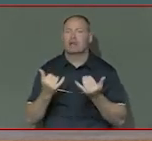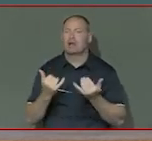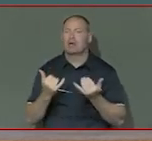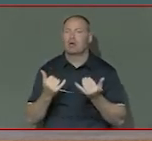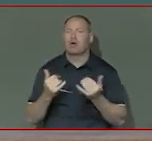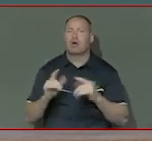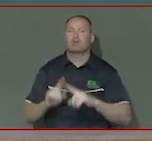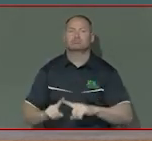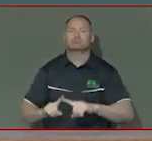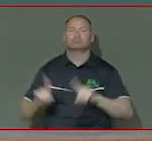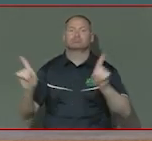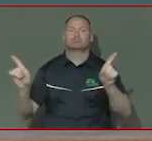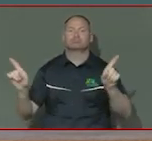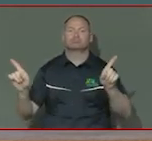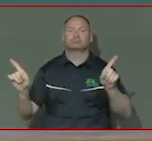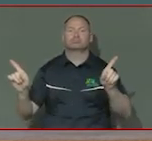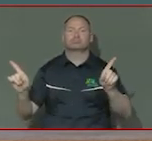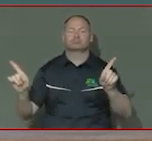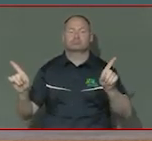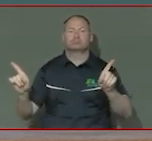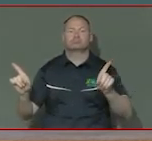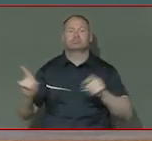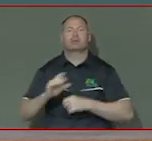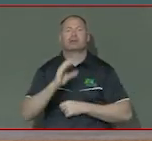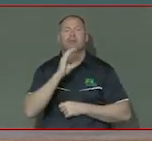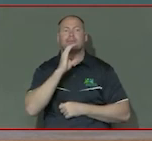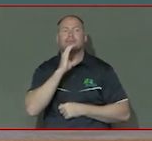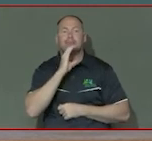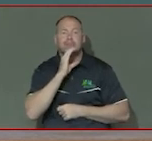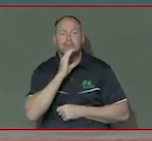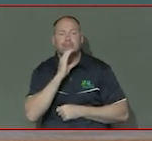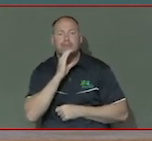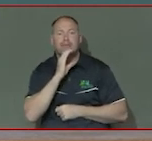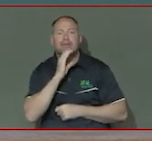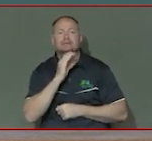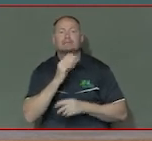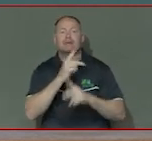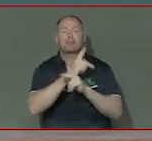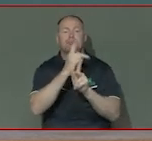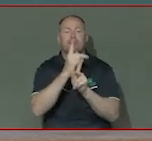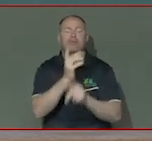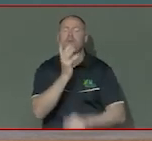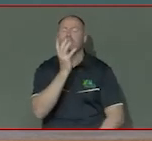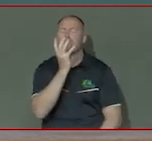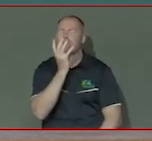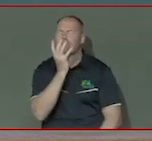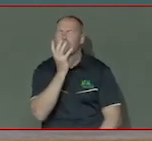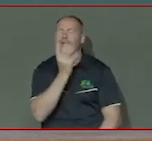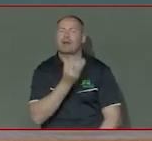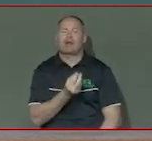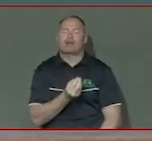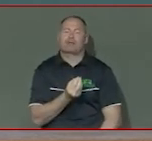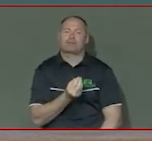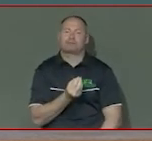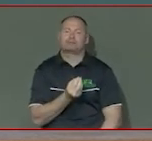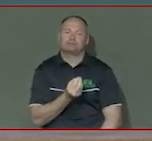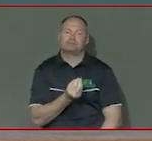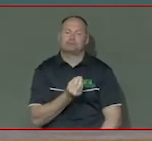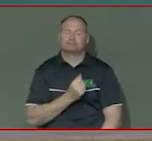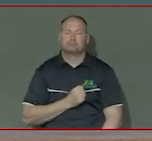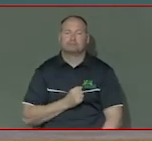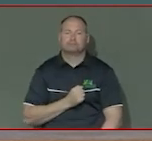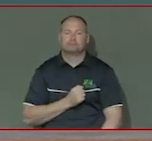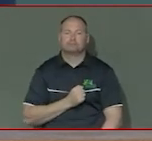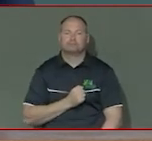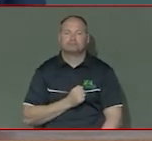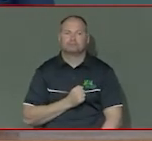between those two. That means we have too much stock. Now the nice answer to give that they like